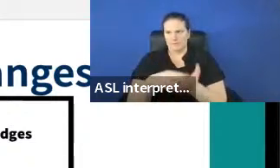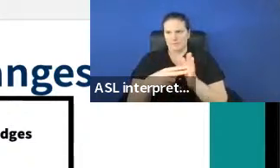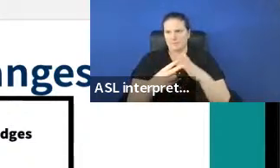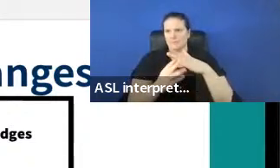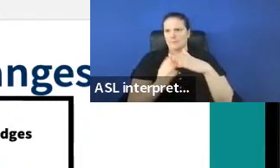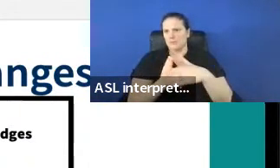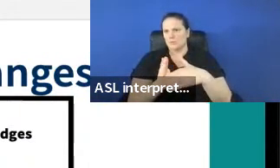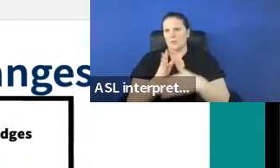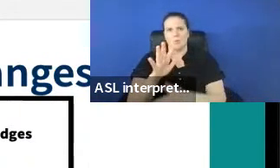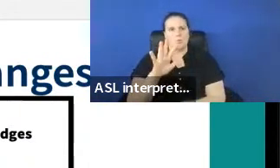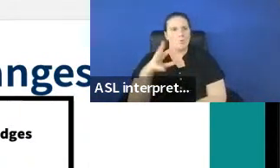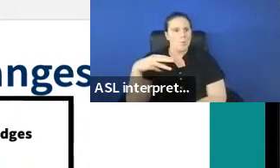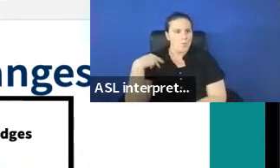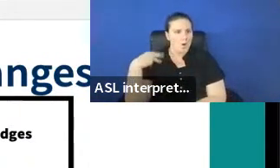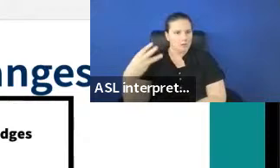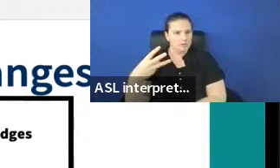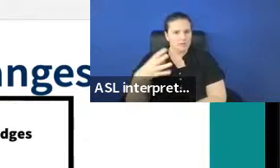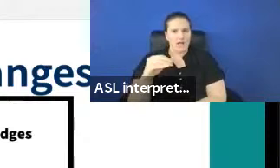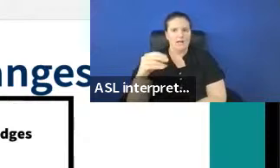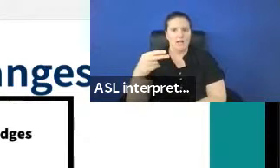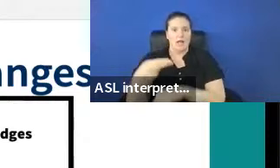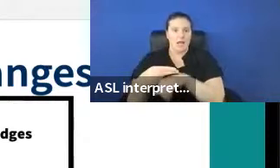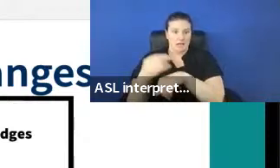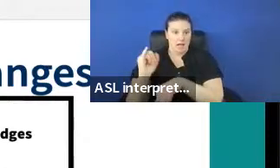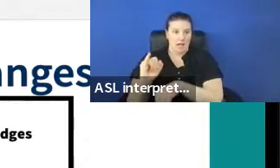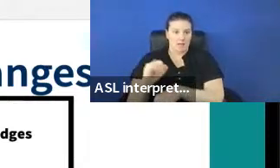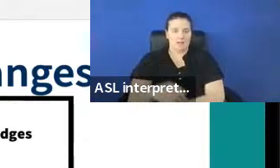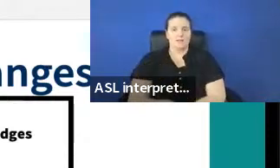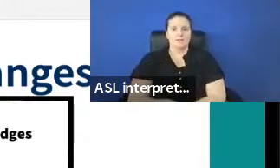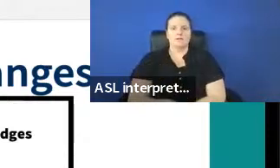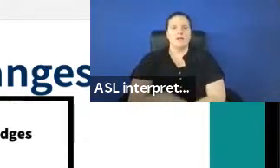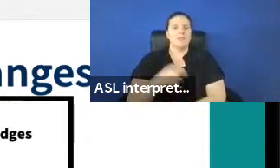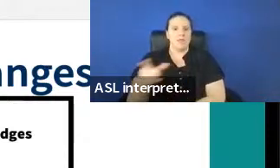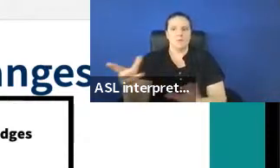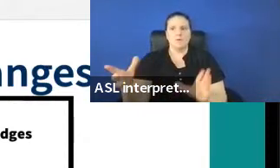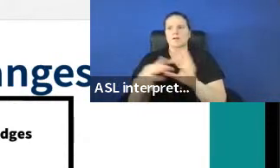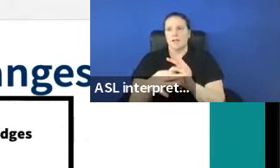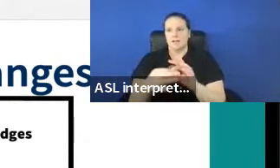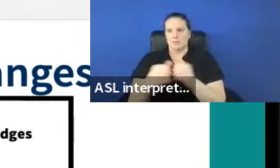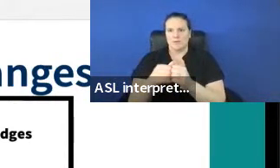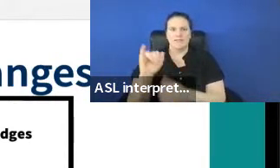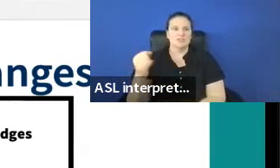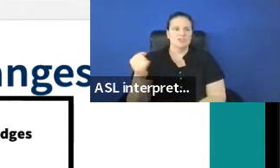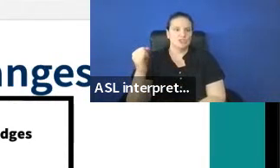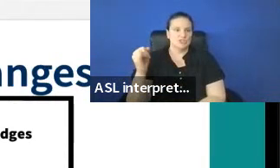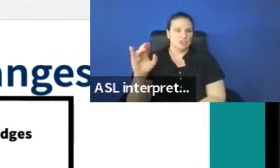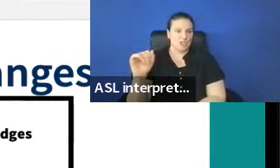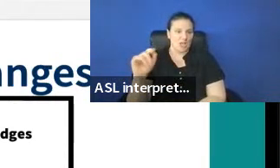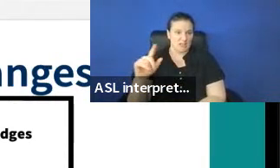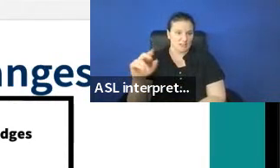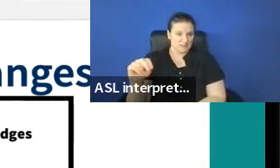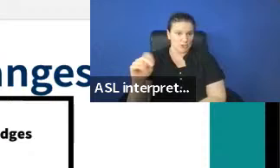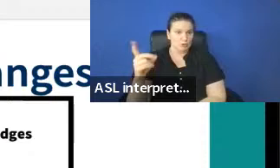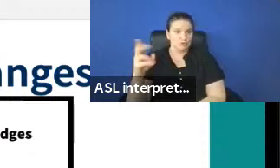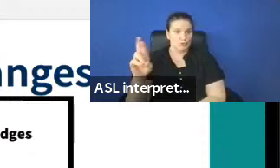between Washington and Hayden Island, and they would connect to Jansen Drive. If you were arriving